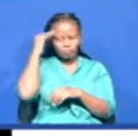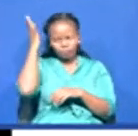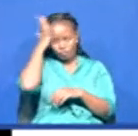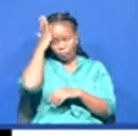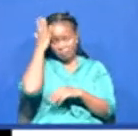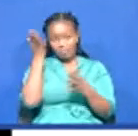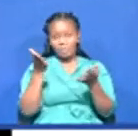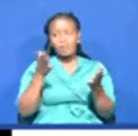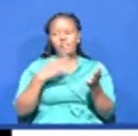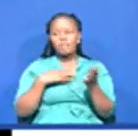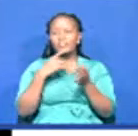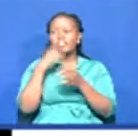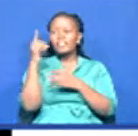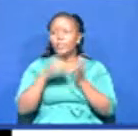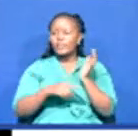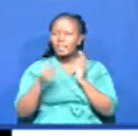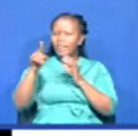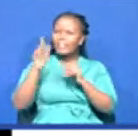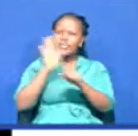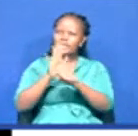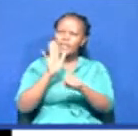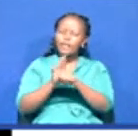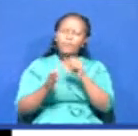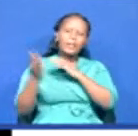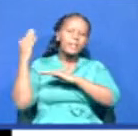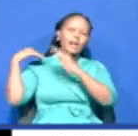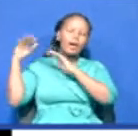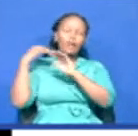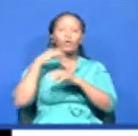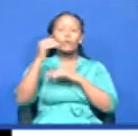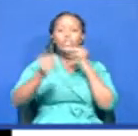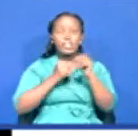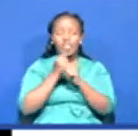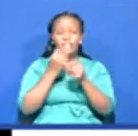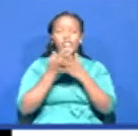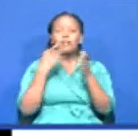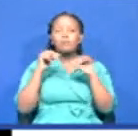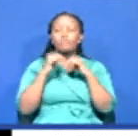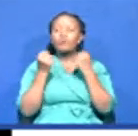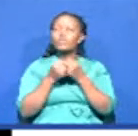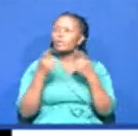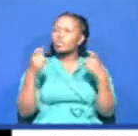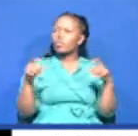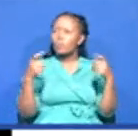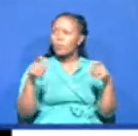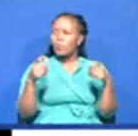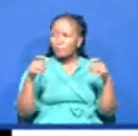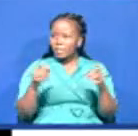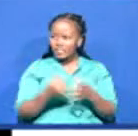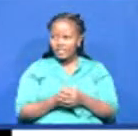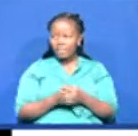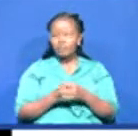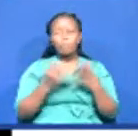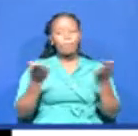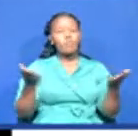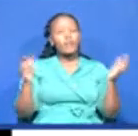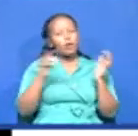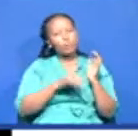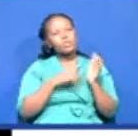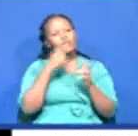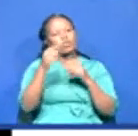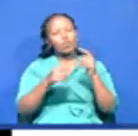but those were the many years before social media. It gives you a clue how old I am, definitely. And so we continue to